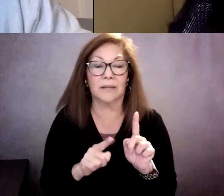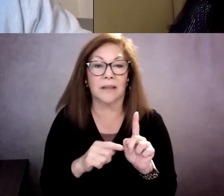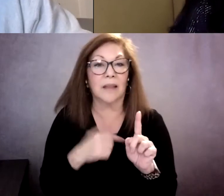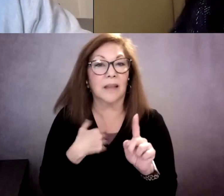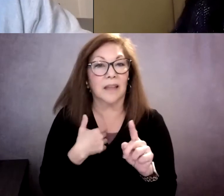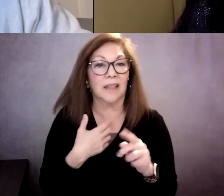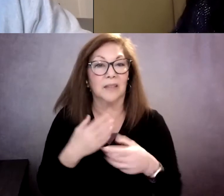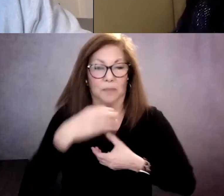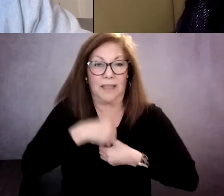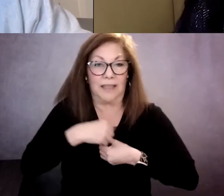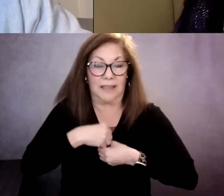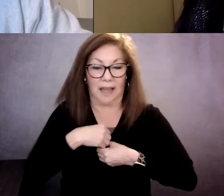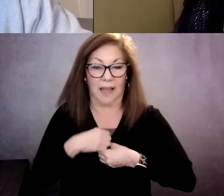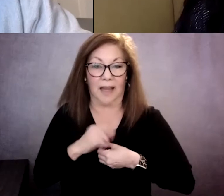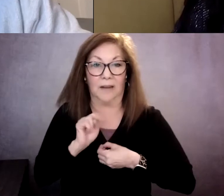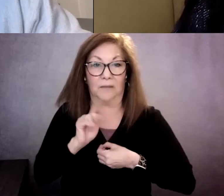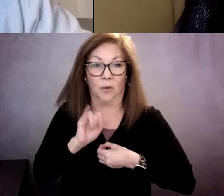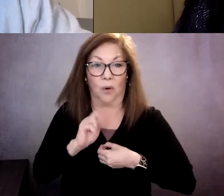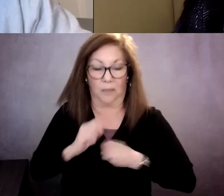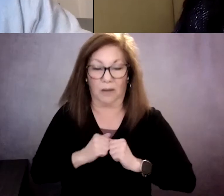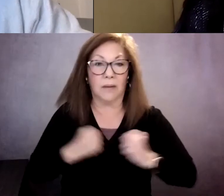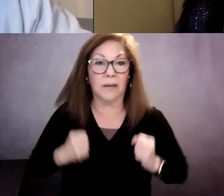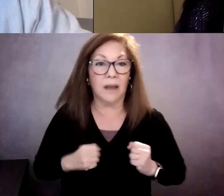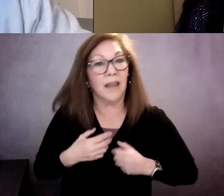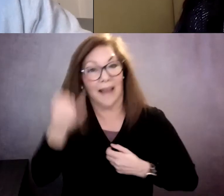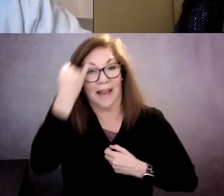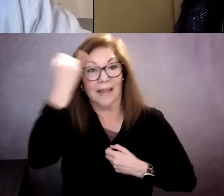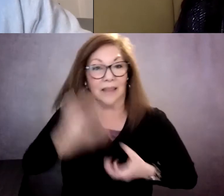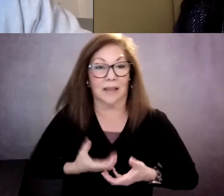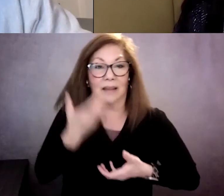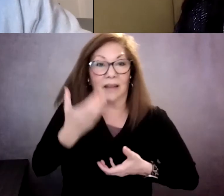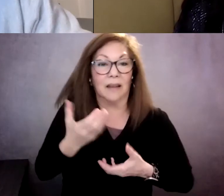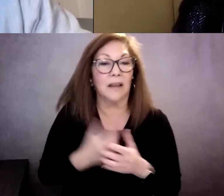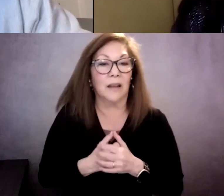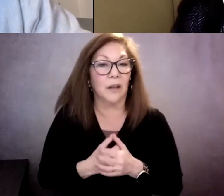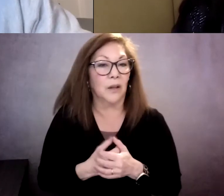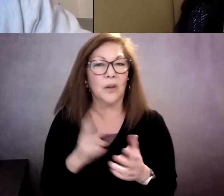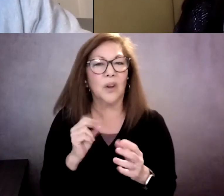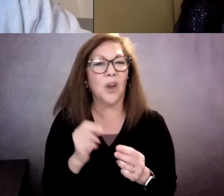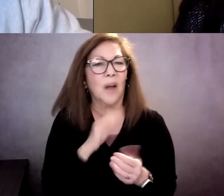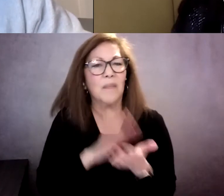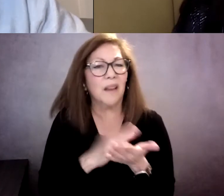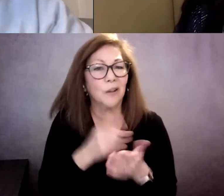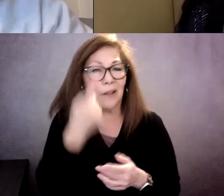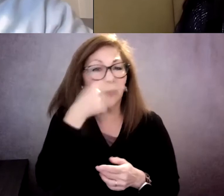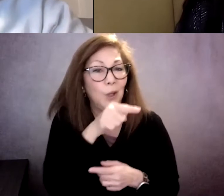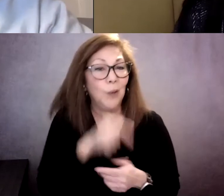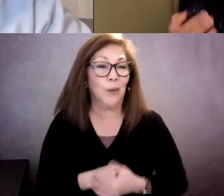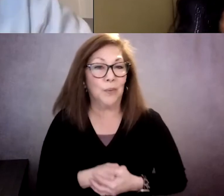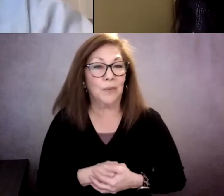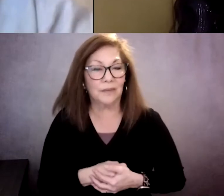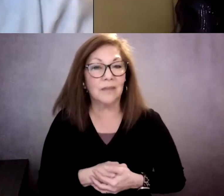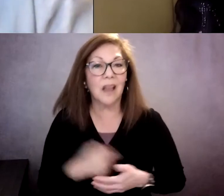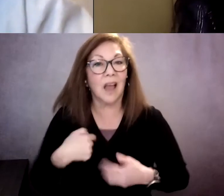come from inside of her, this idea that, no, I'm not cooking for you. Right.